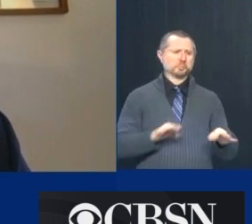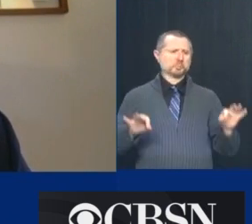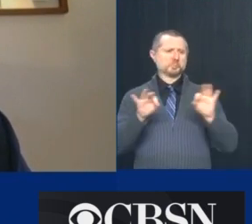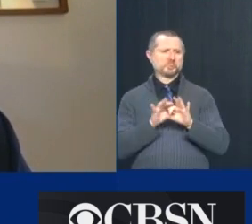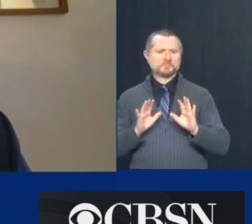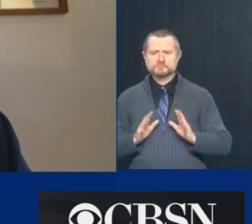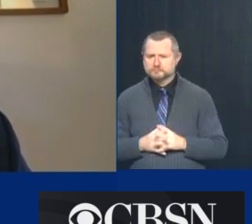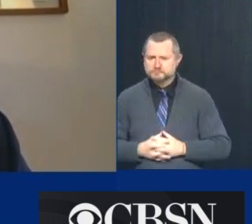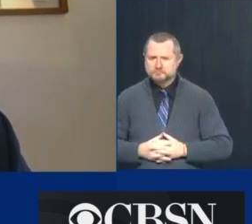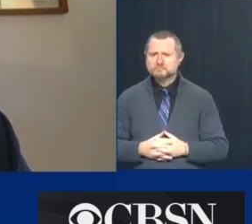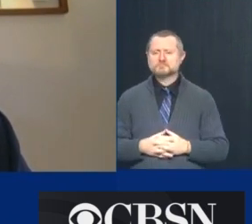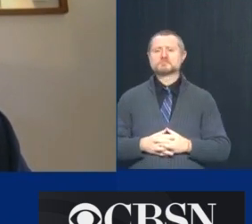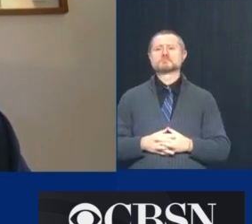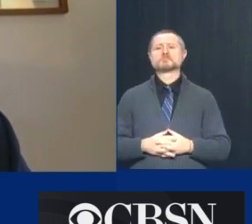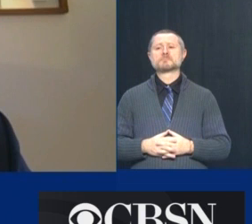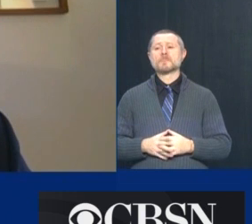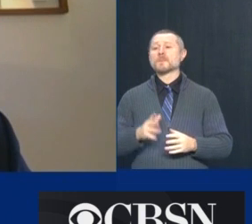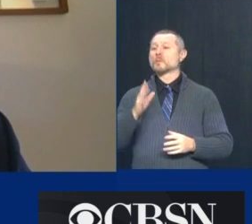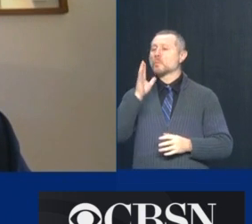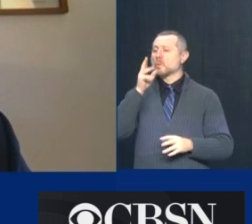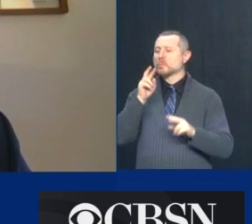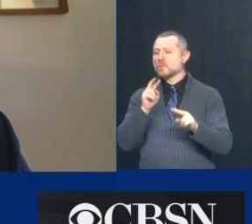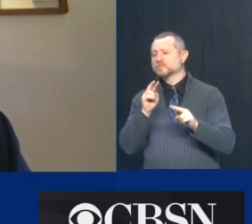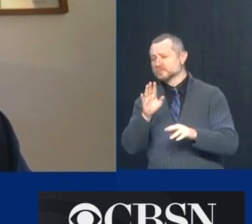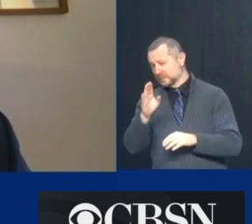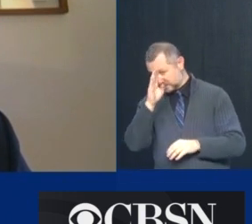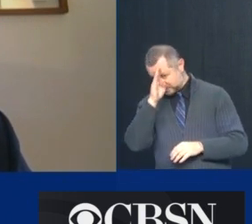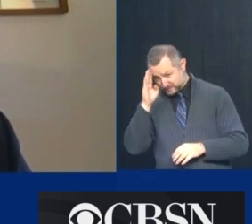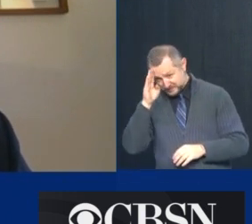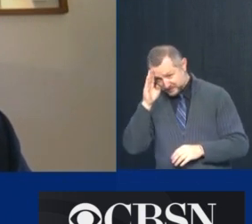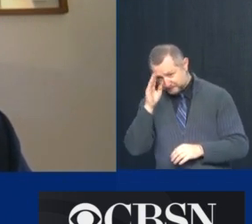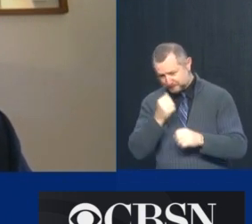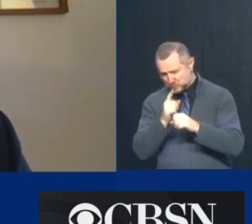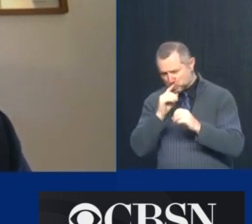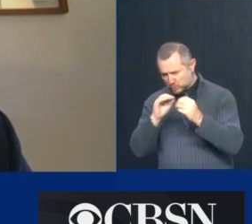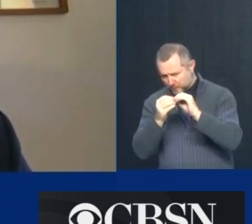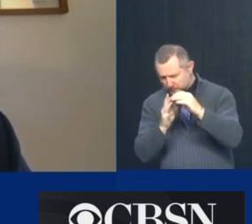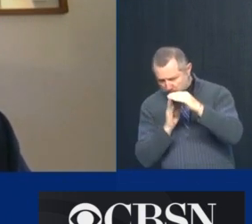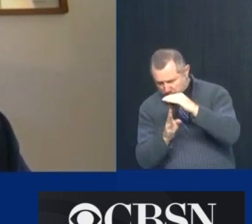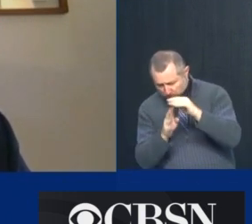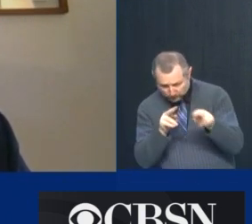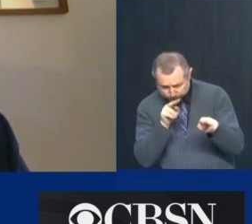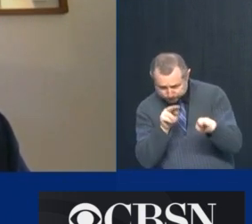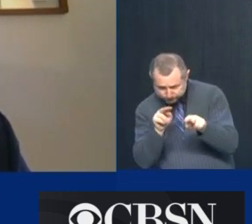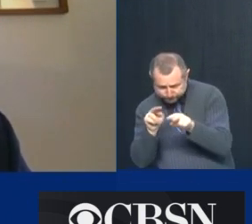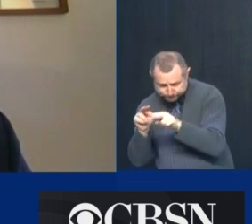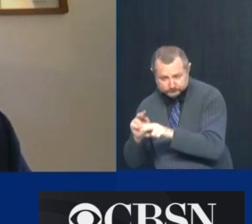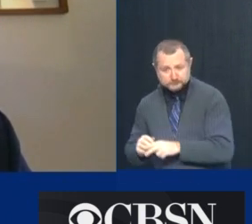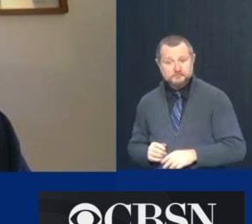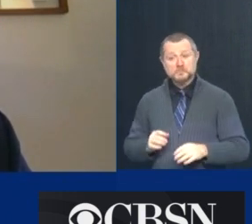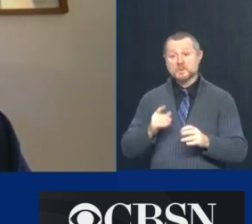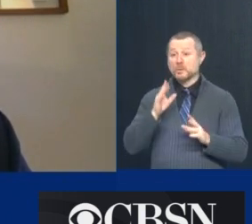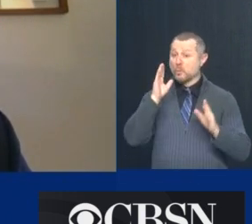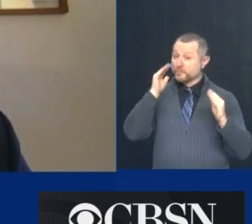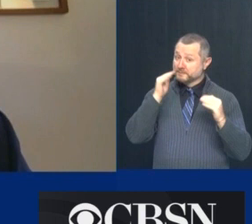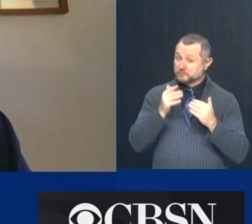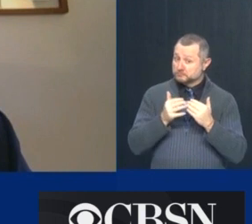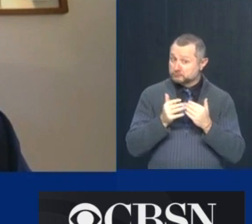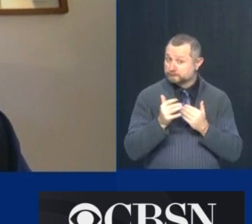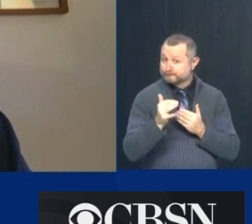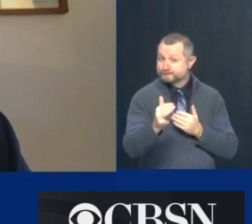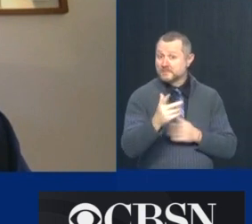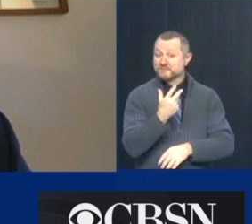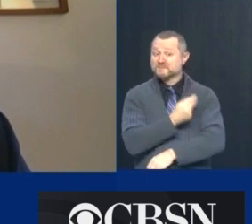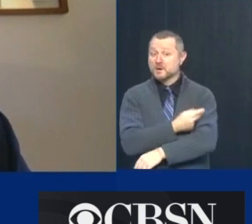But we'll watch the hospitals. We'll get through the hospitalization issue, and then hopefully we start to turn the corner with this new